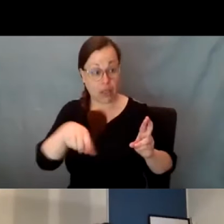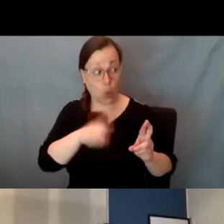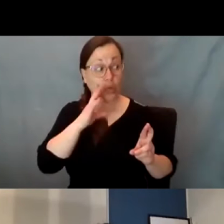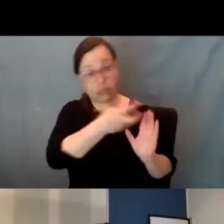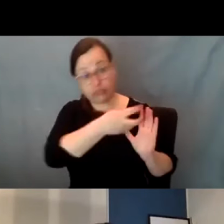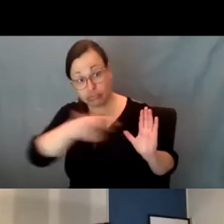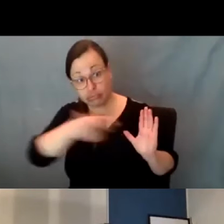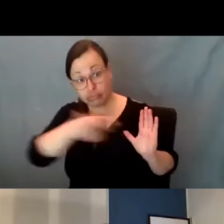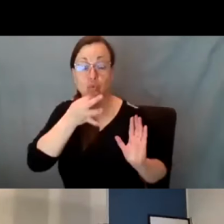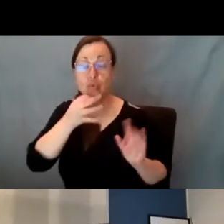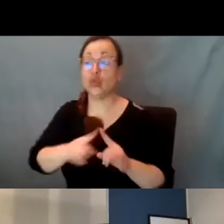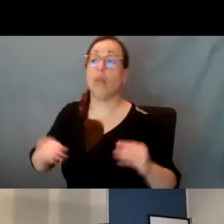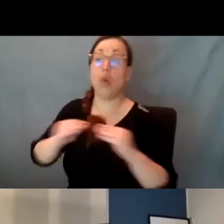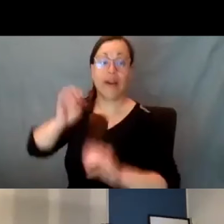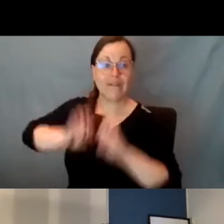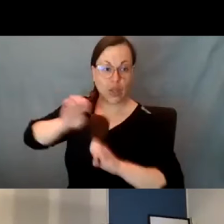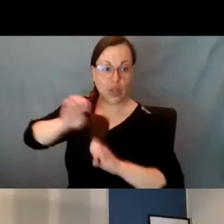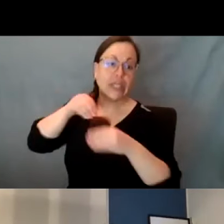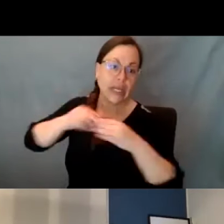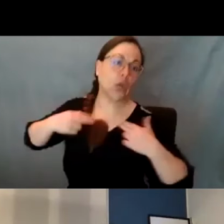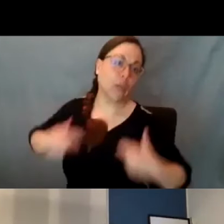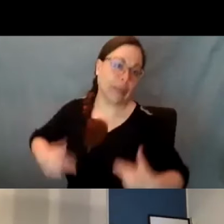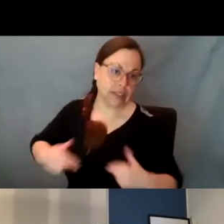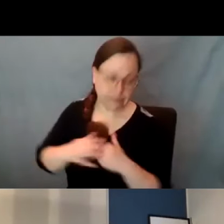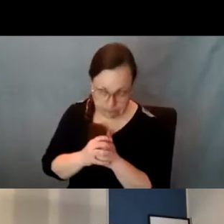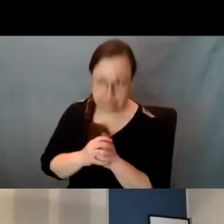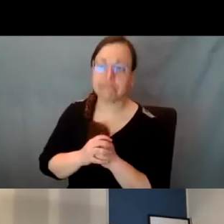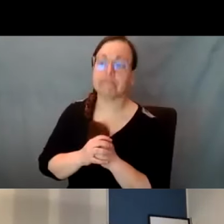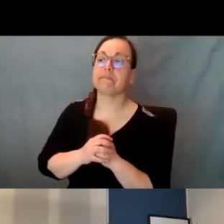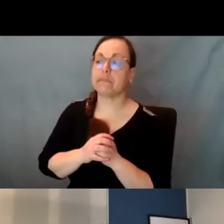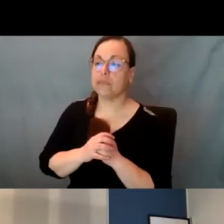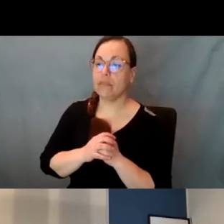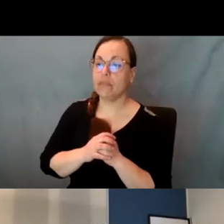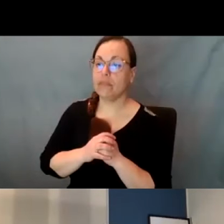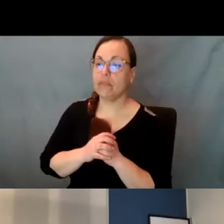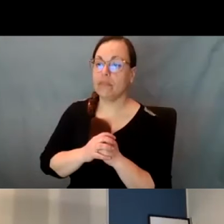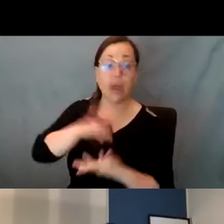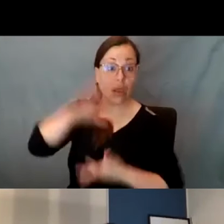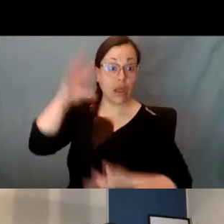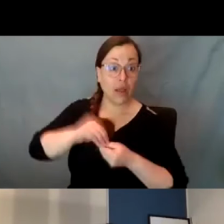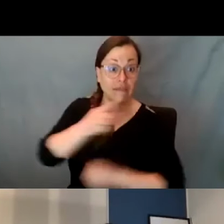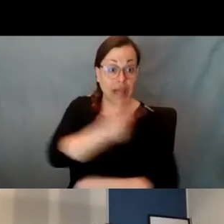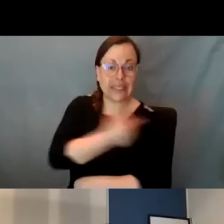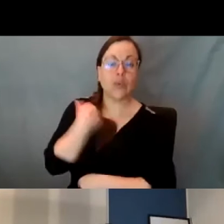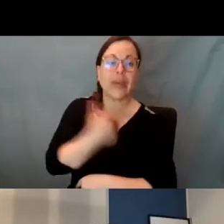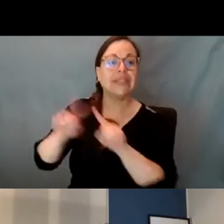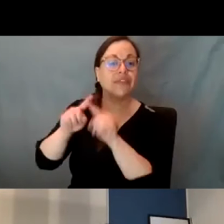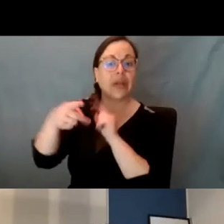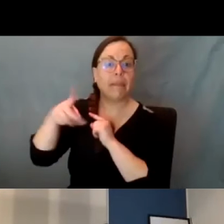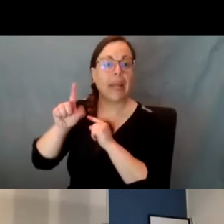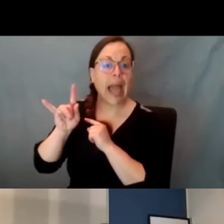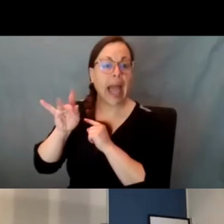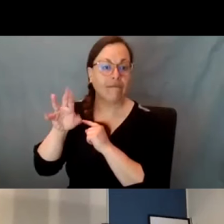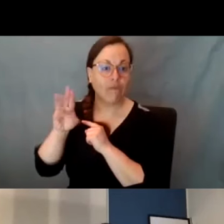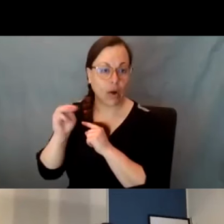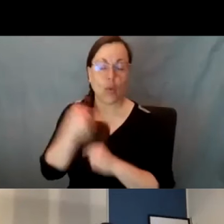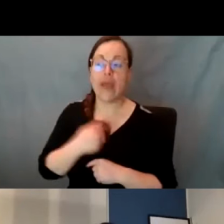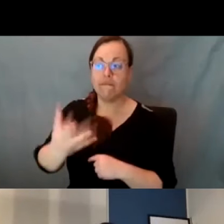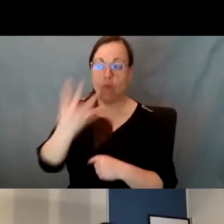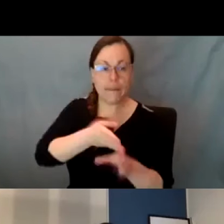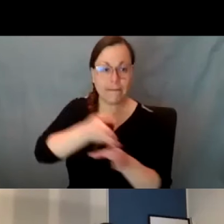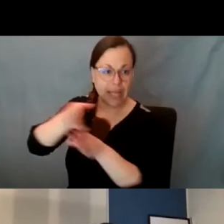to evaluation in humans. Of these vaccines, we have a variety of platforms. We have 4 major groups, as you